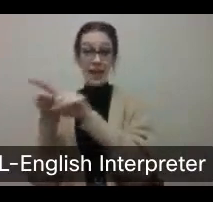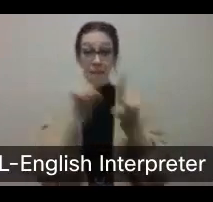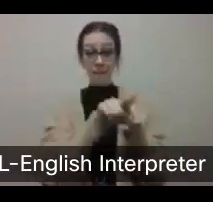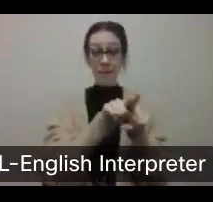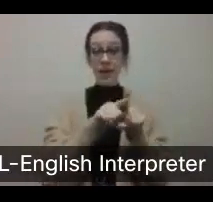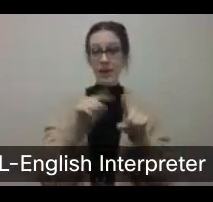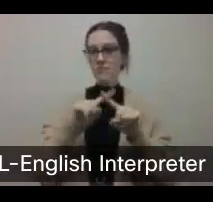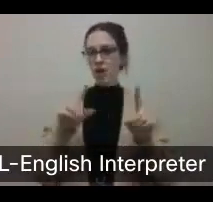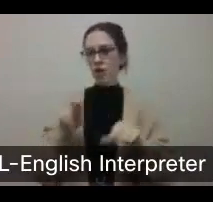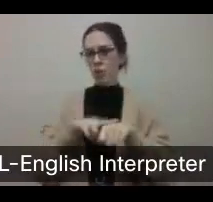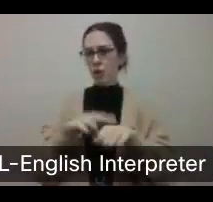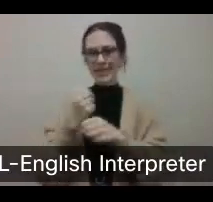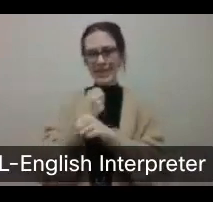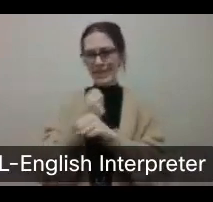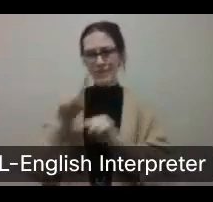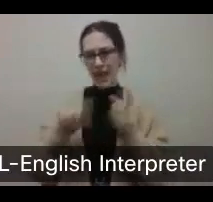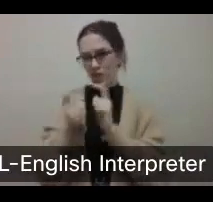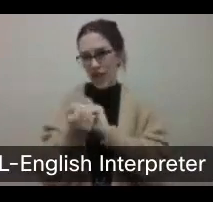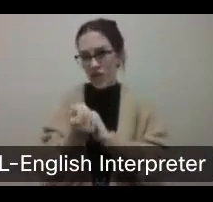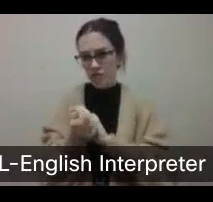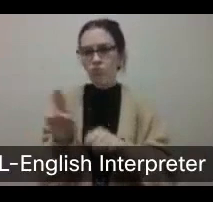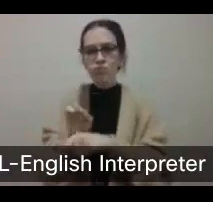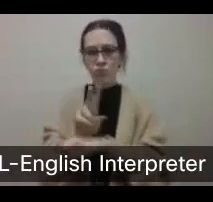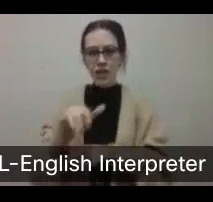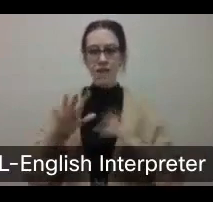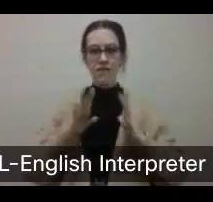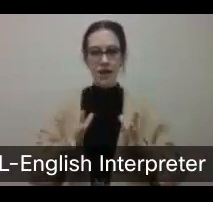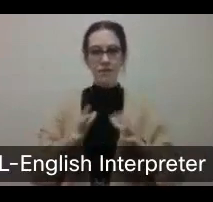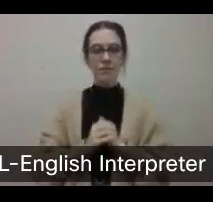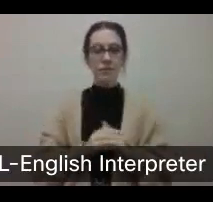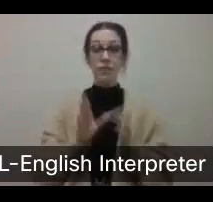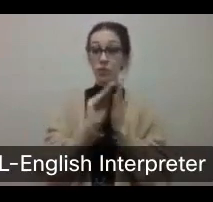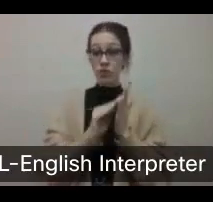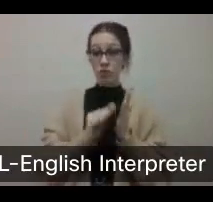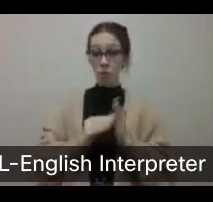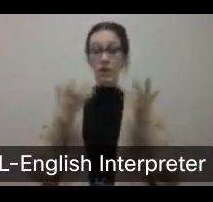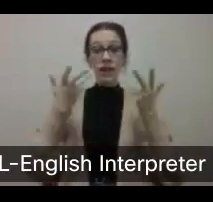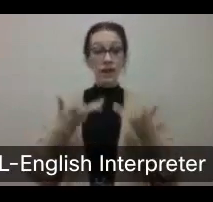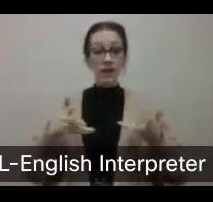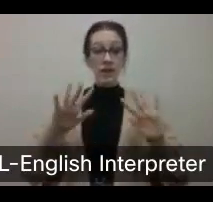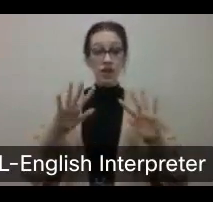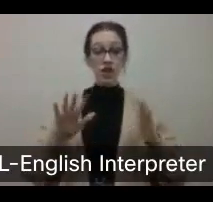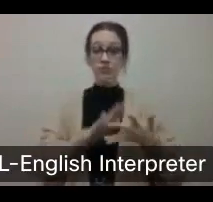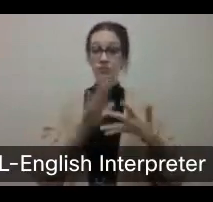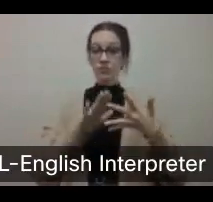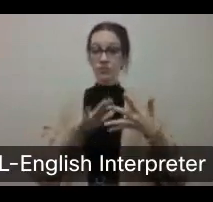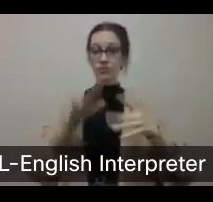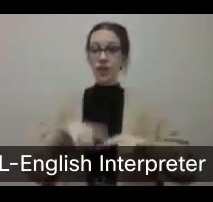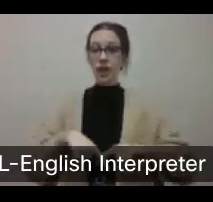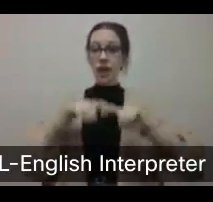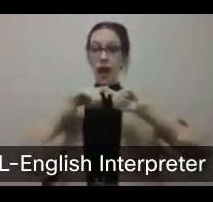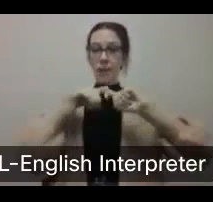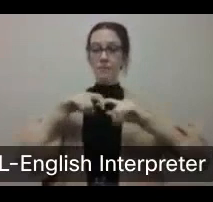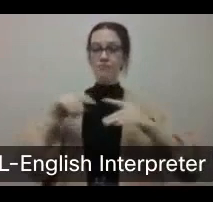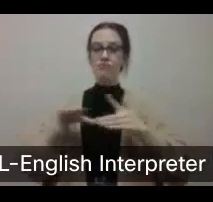text. After taking the notes, the next step would be to walk away. And the reason I say this